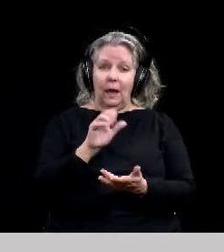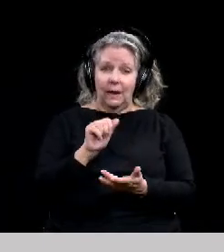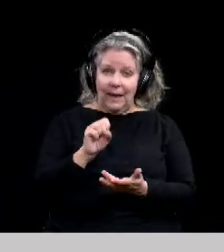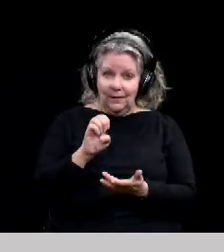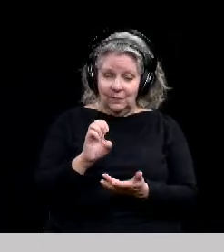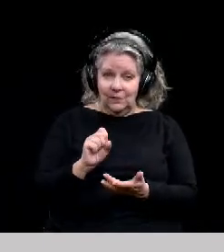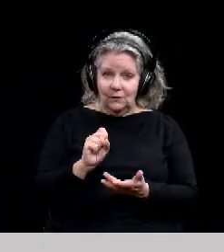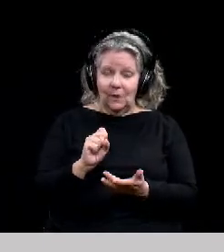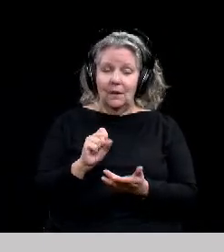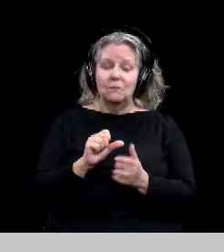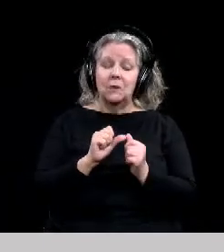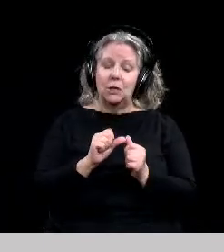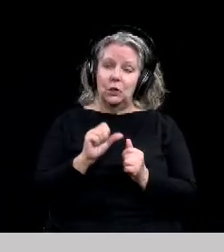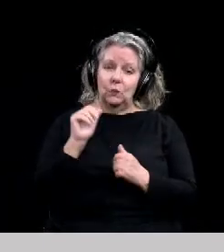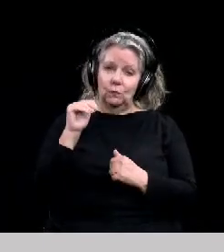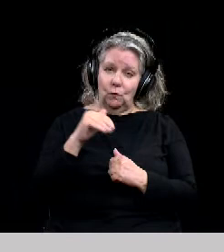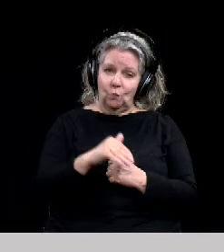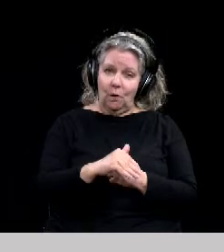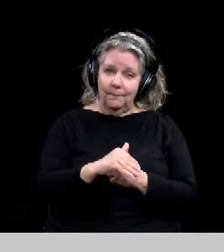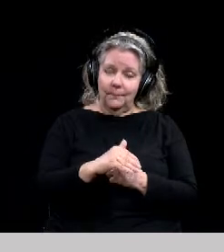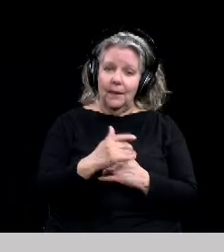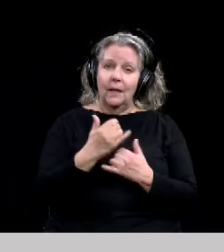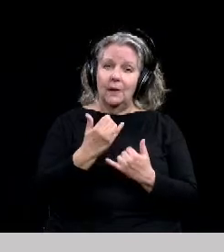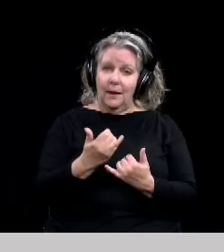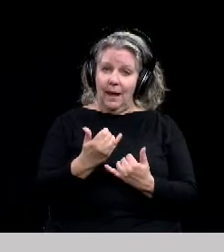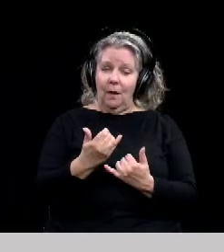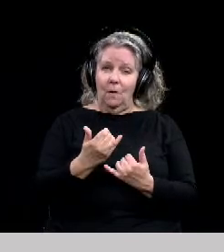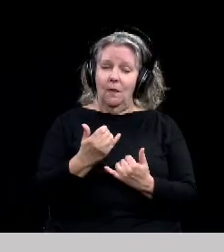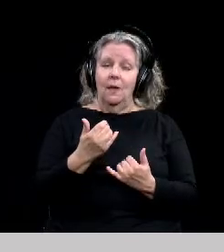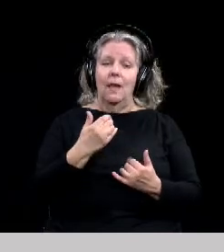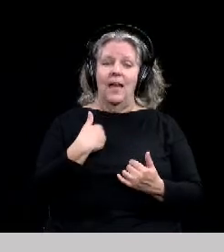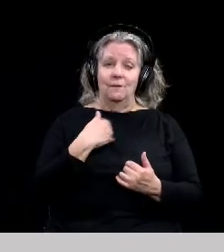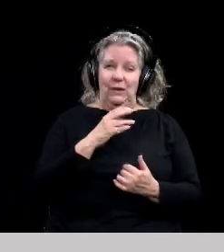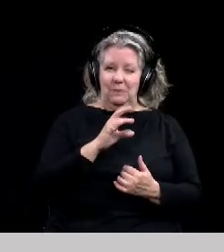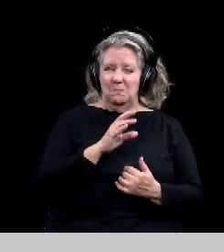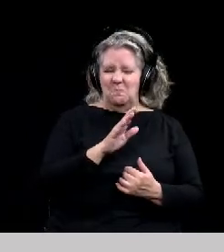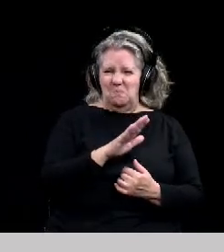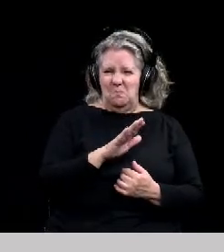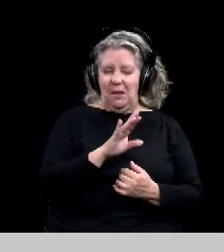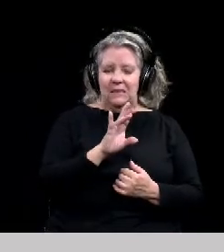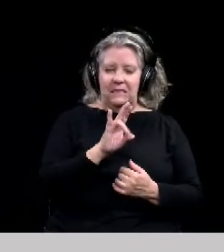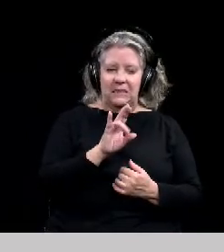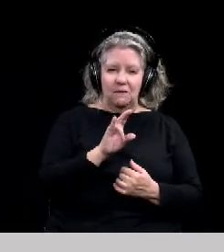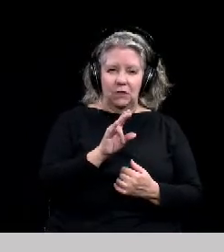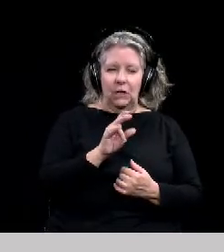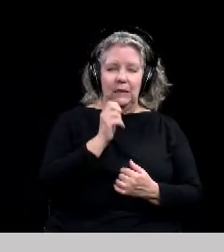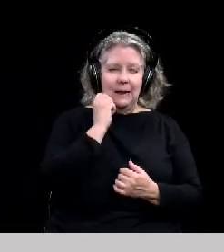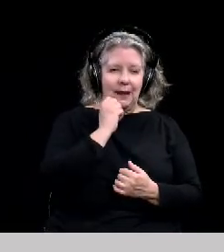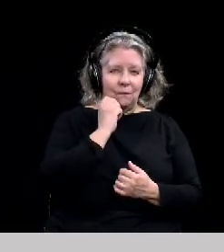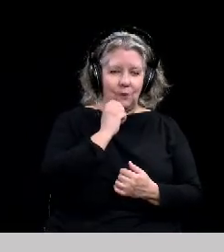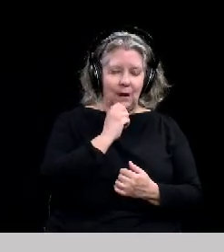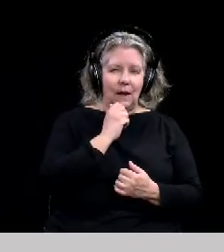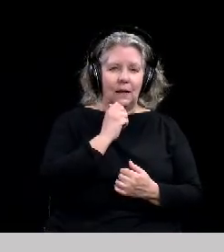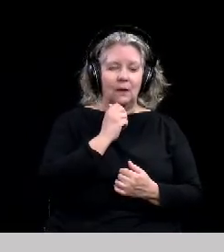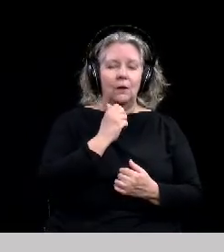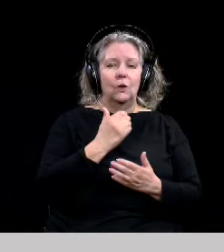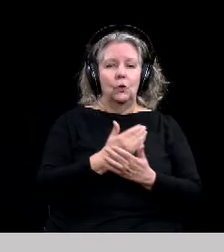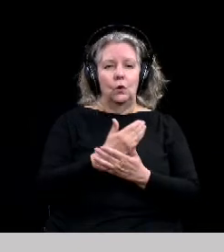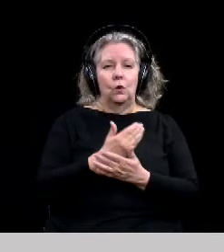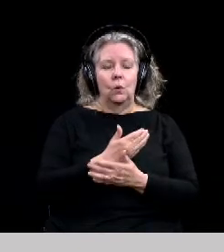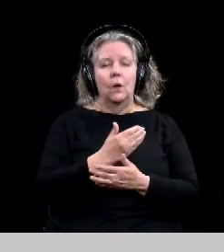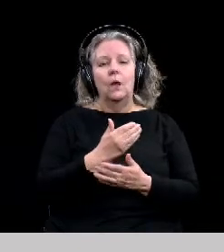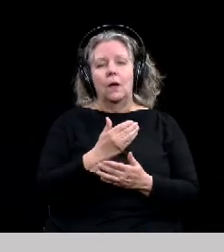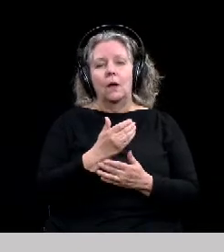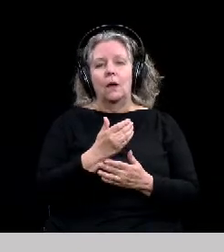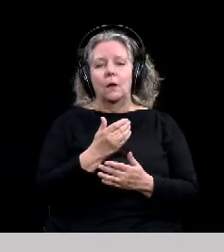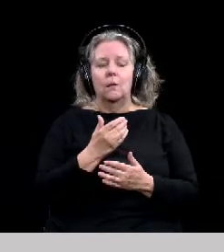new cases per day per 100,000 in our population on a 7-day rolling average. And that is